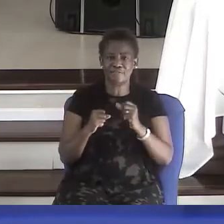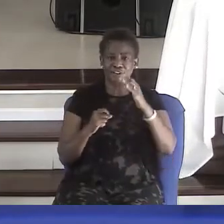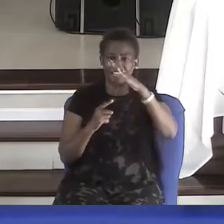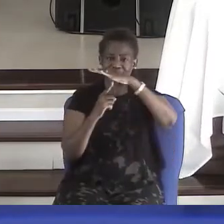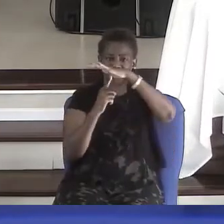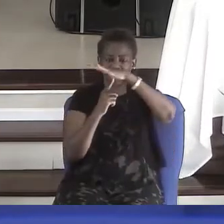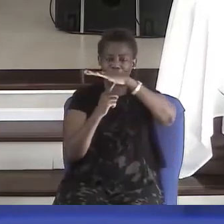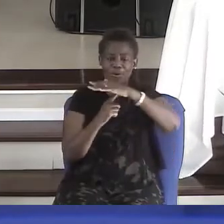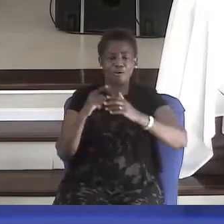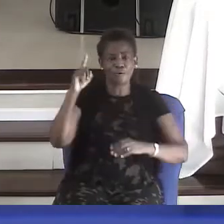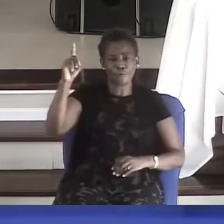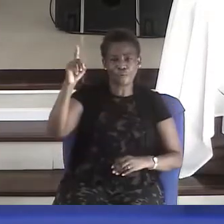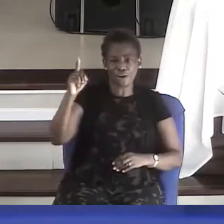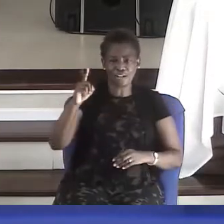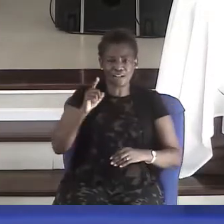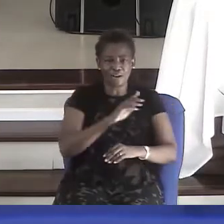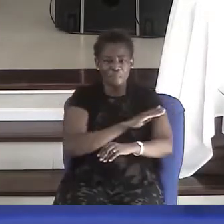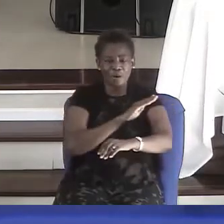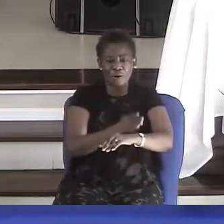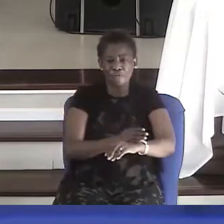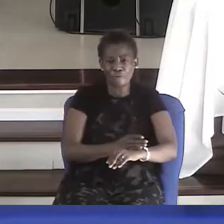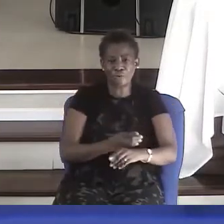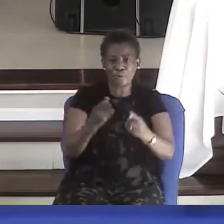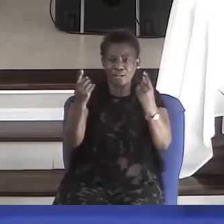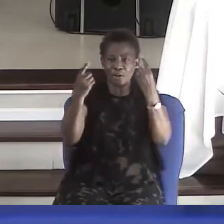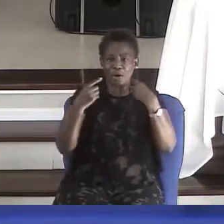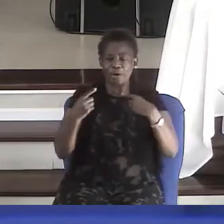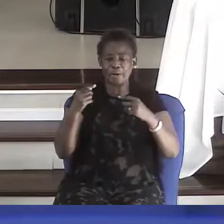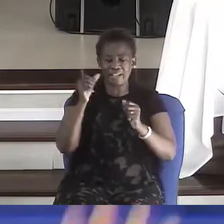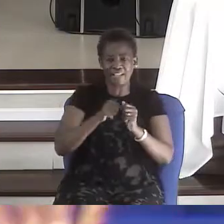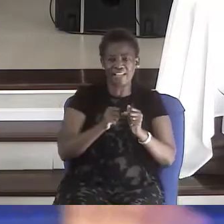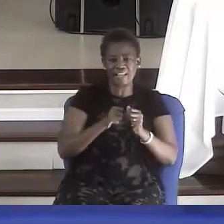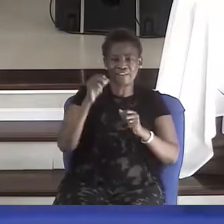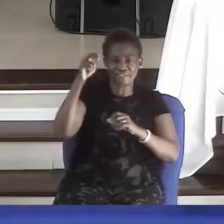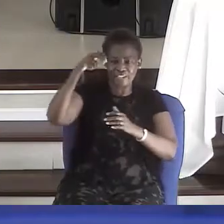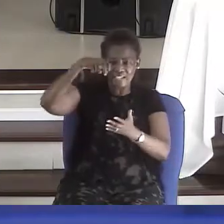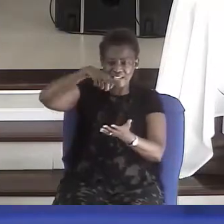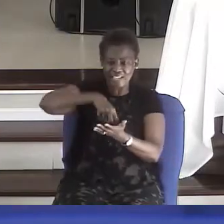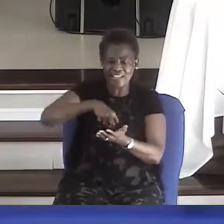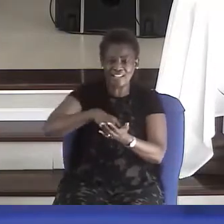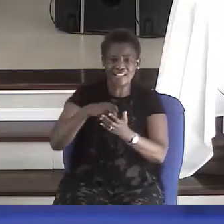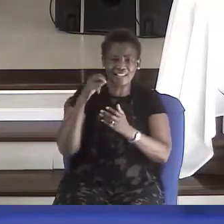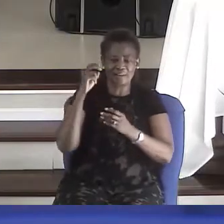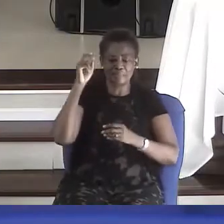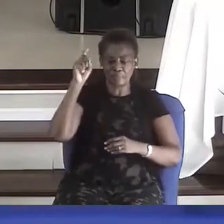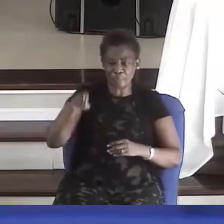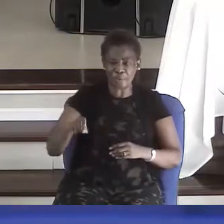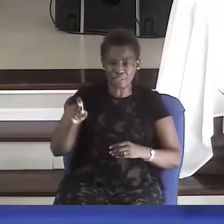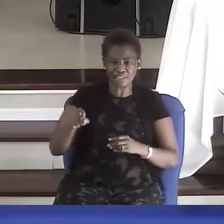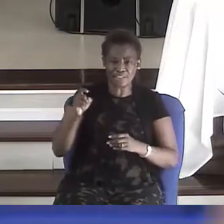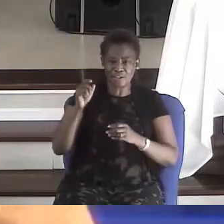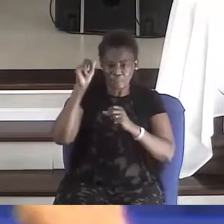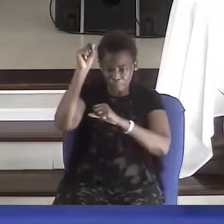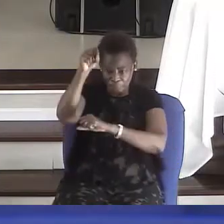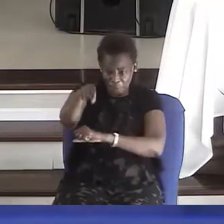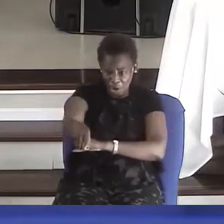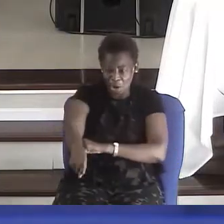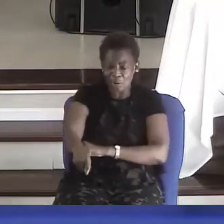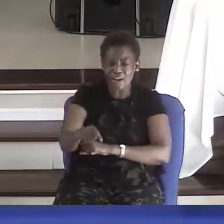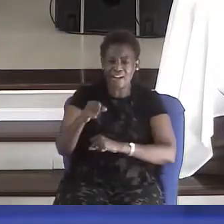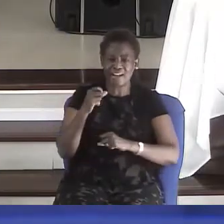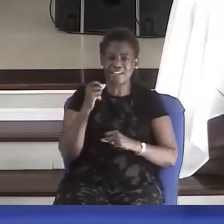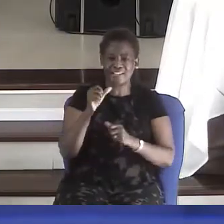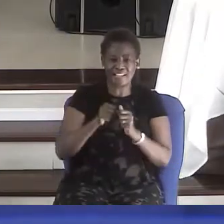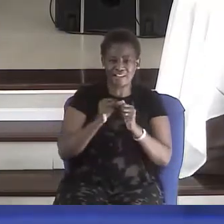the scene, and every knee is going to have to bow, and every tongue is going to have to confess that